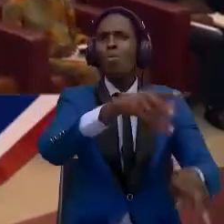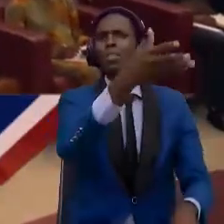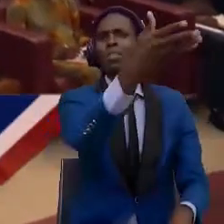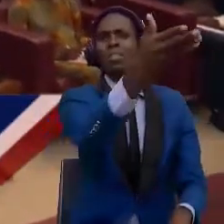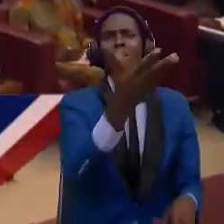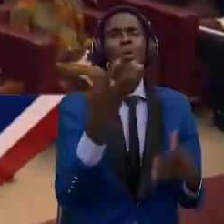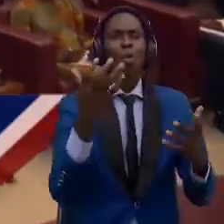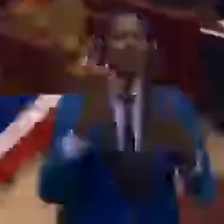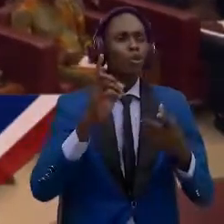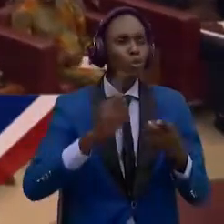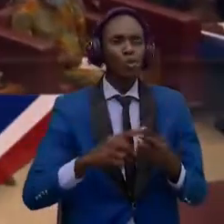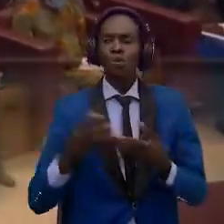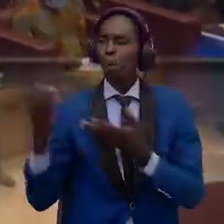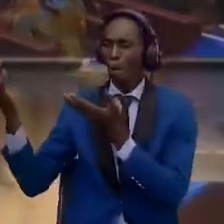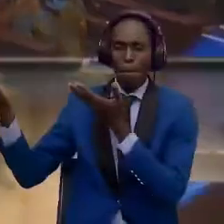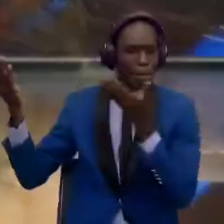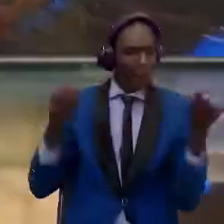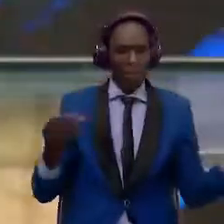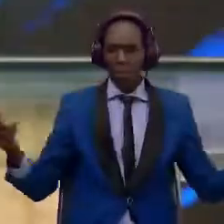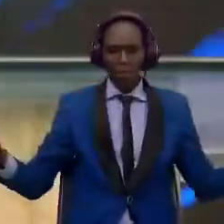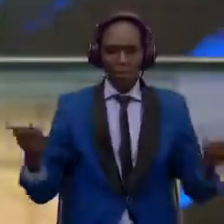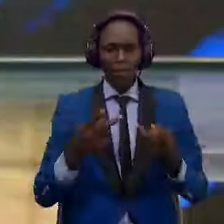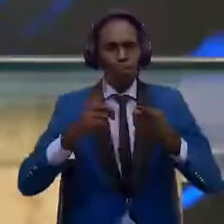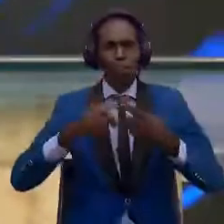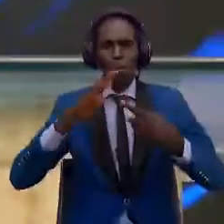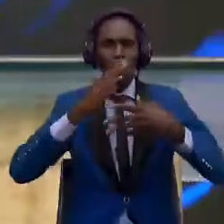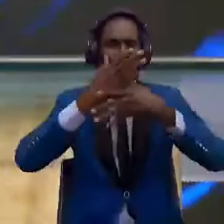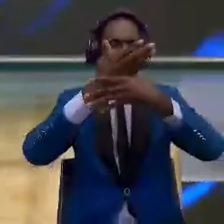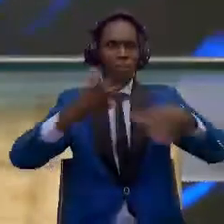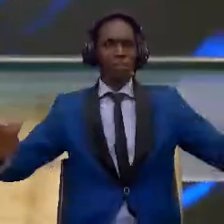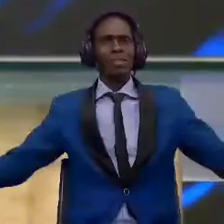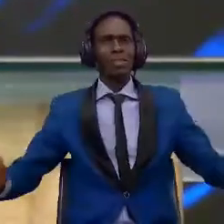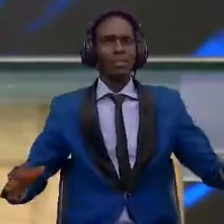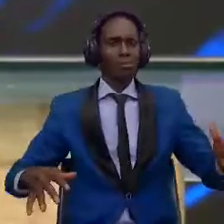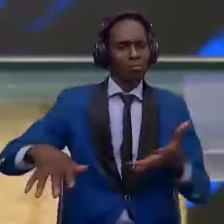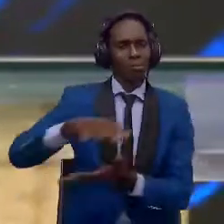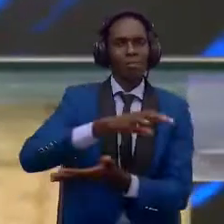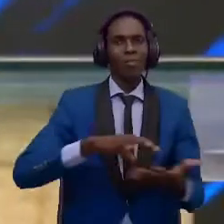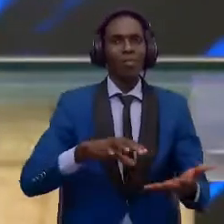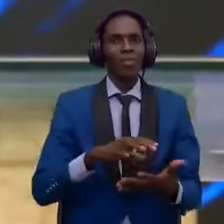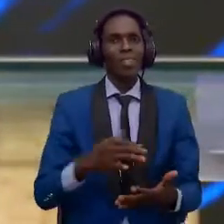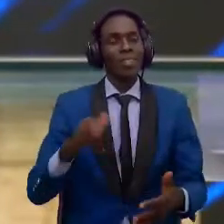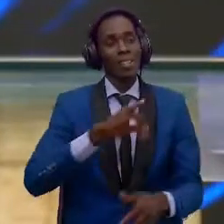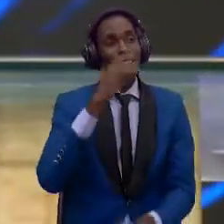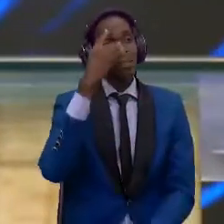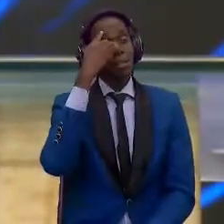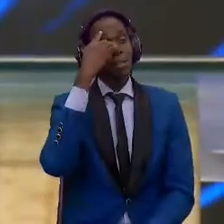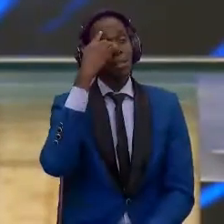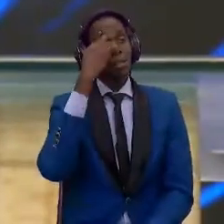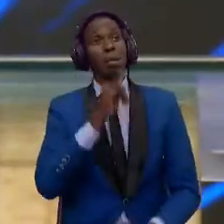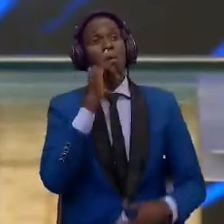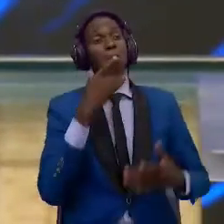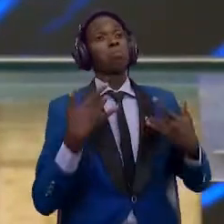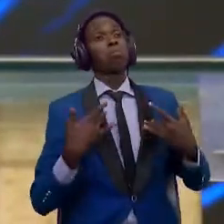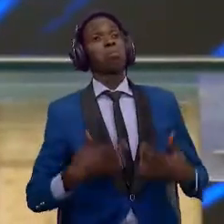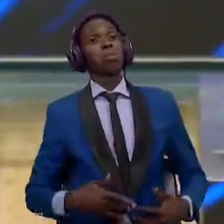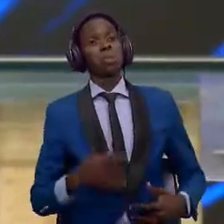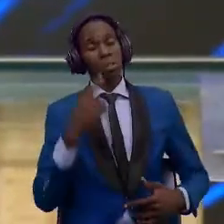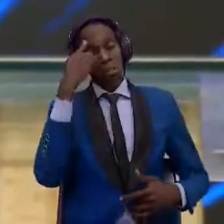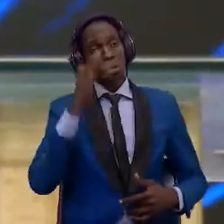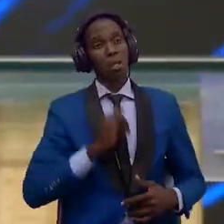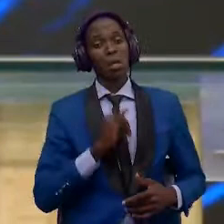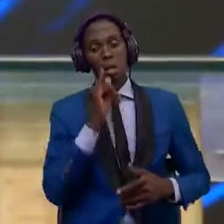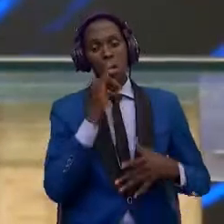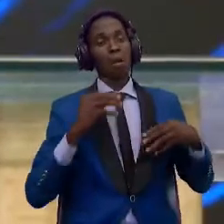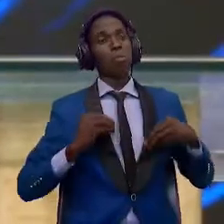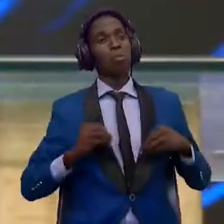human reasoning. And Paul the apostle said, it doesn't matter. They think I am down. They think I'm contemptible. And they think I